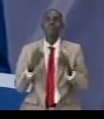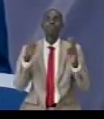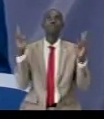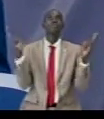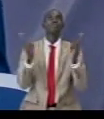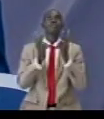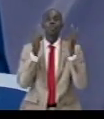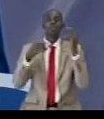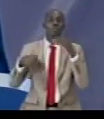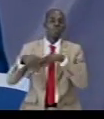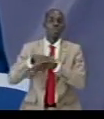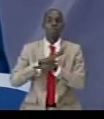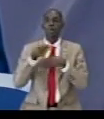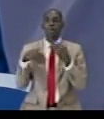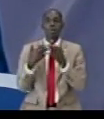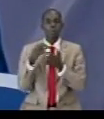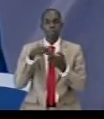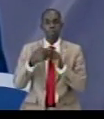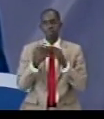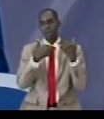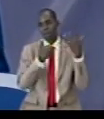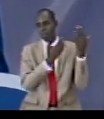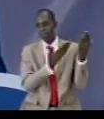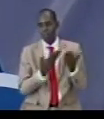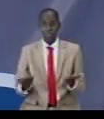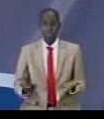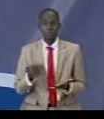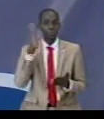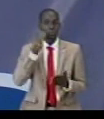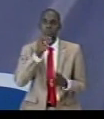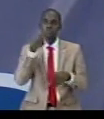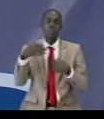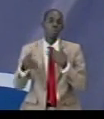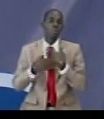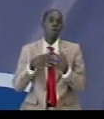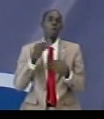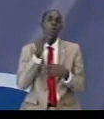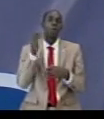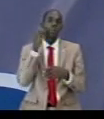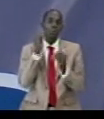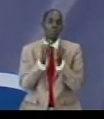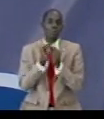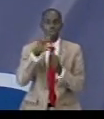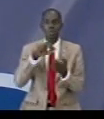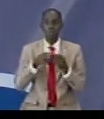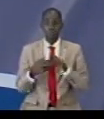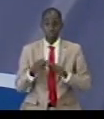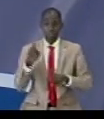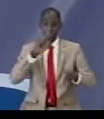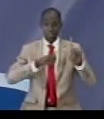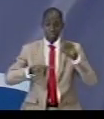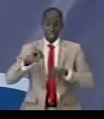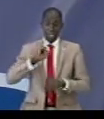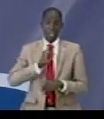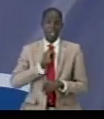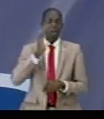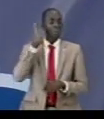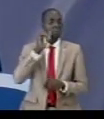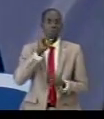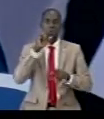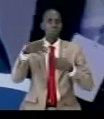the problems you have brought to this place. You will not go back home with your problem. I will not go back with any